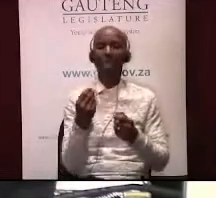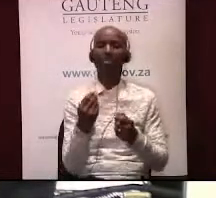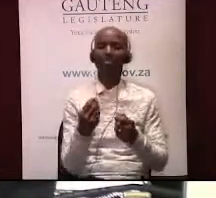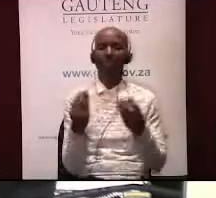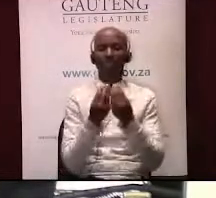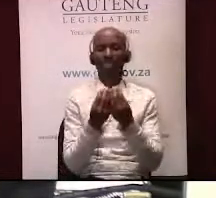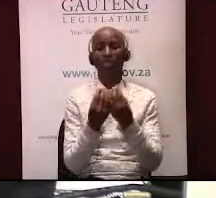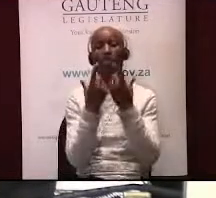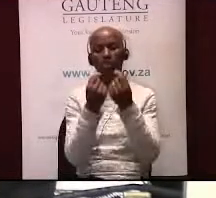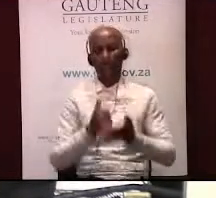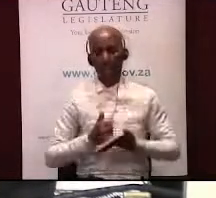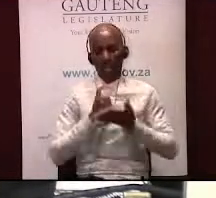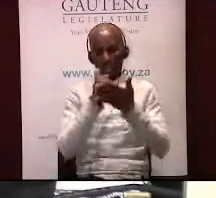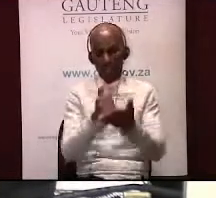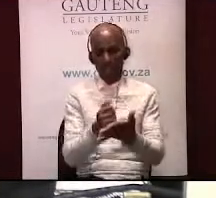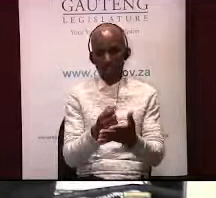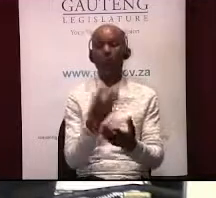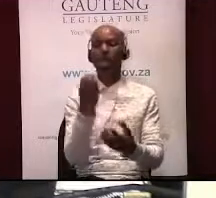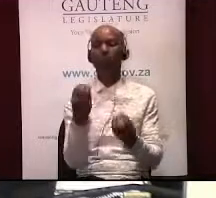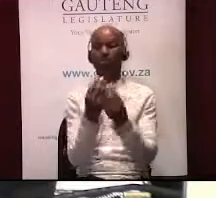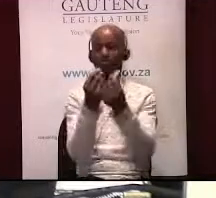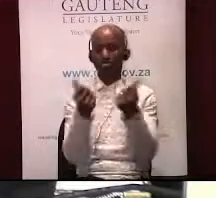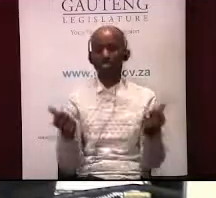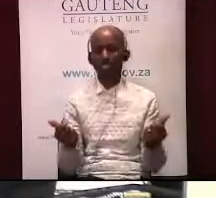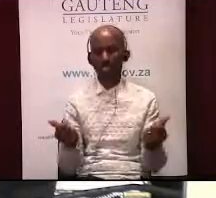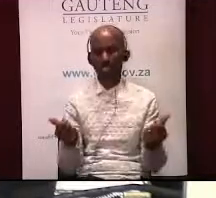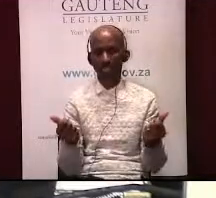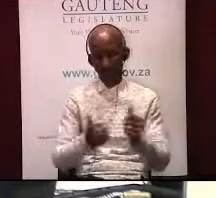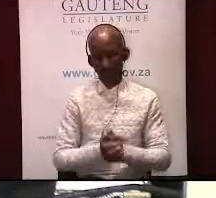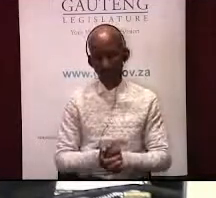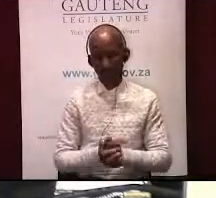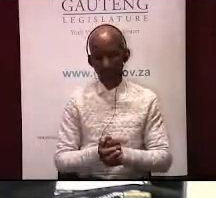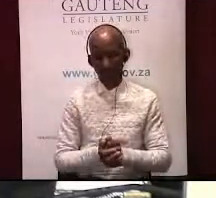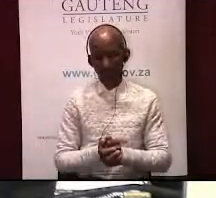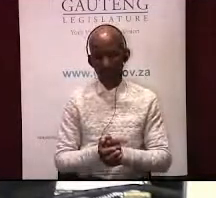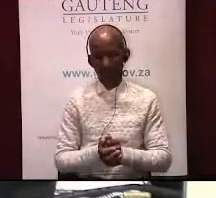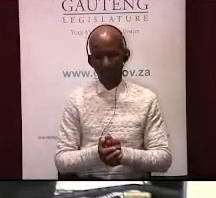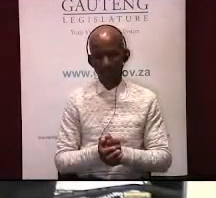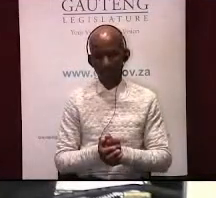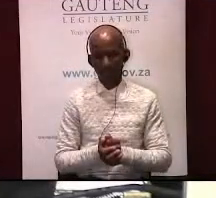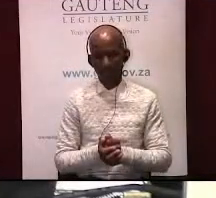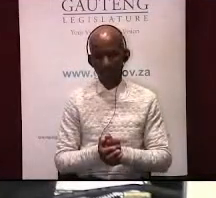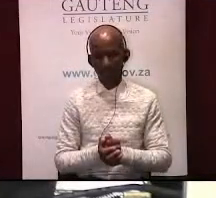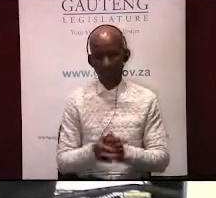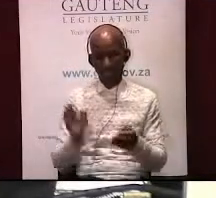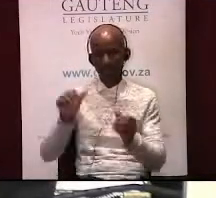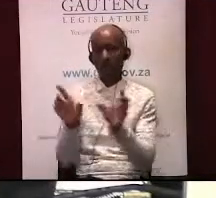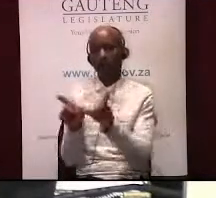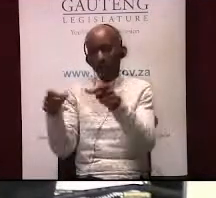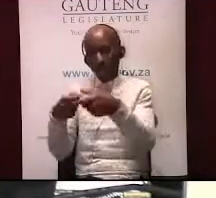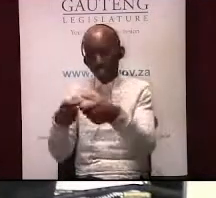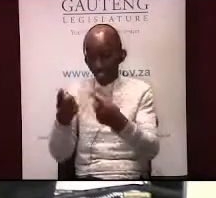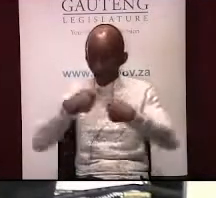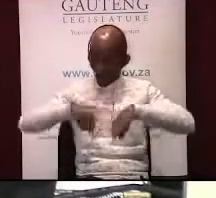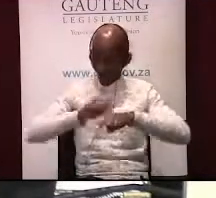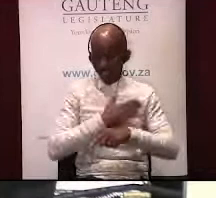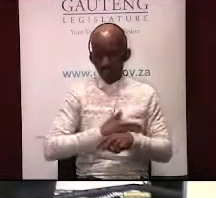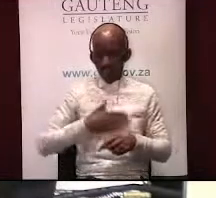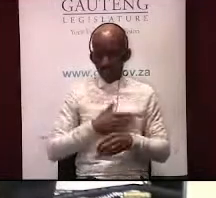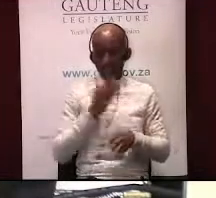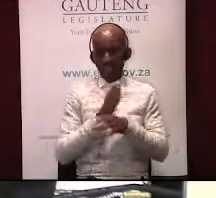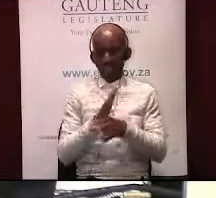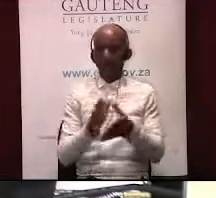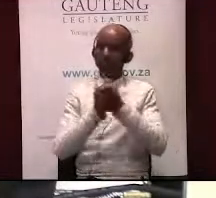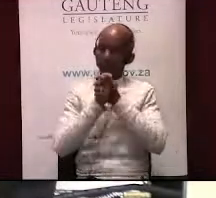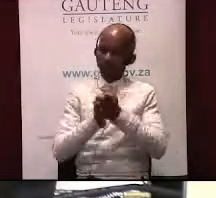mental capacity to come up with solutions and resolutions? And as a committee, we felt that working in